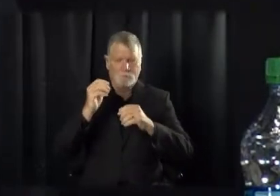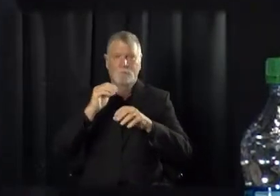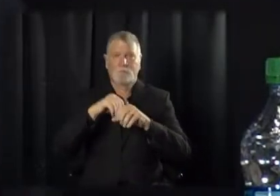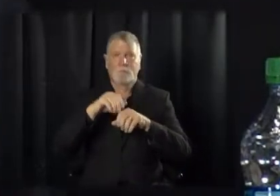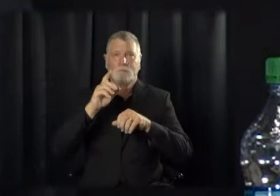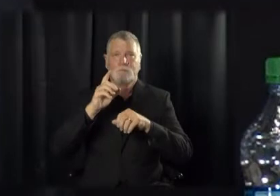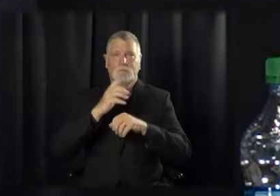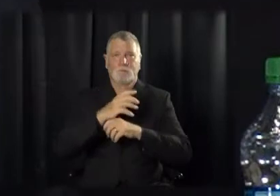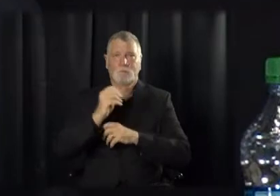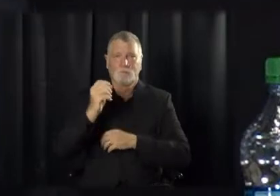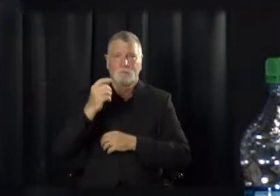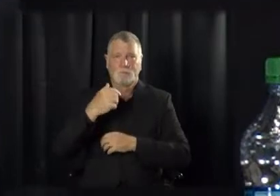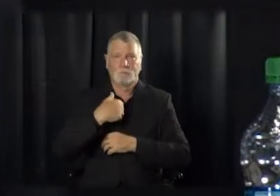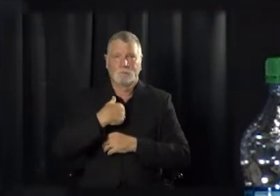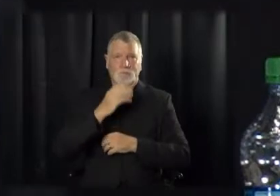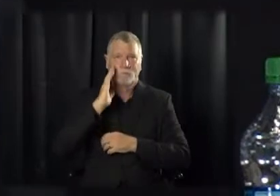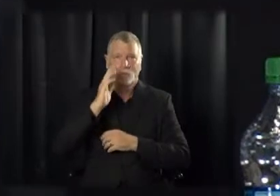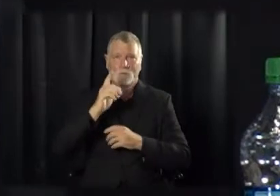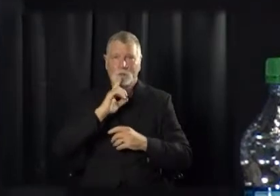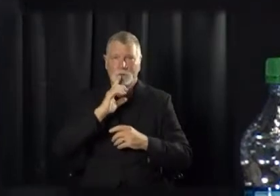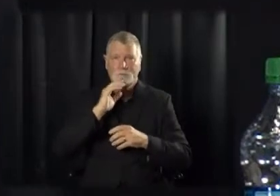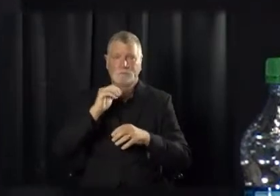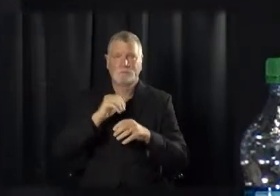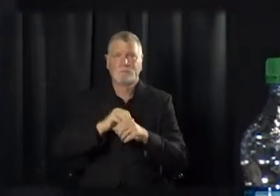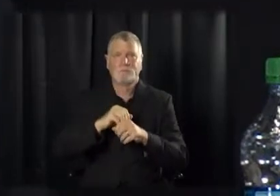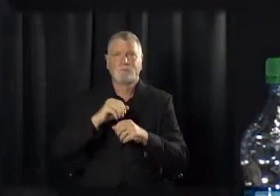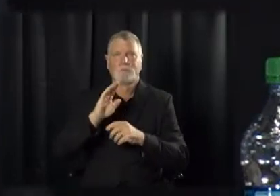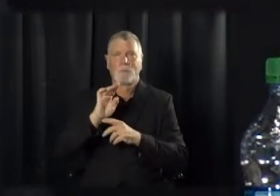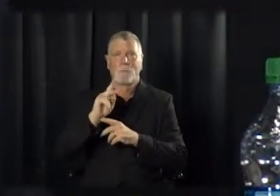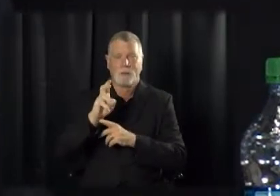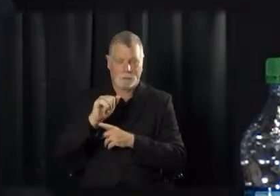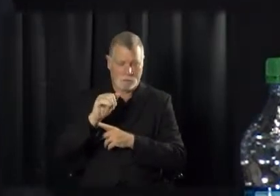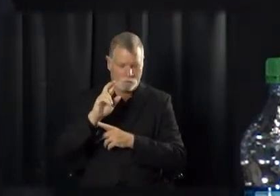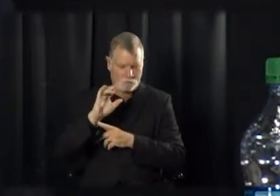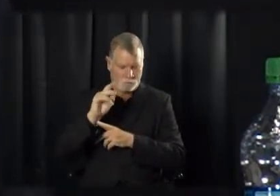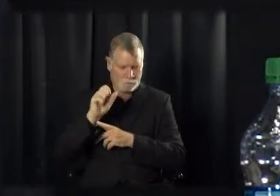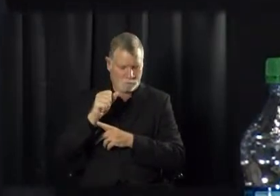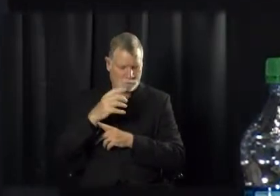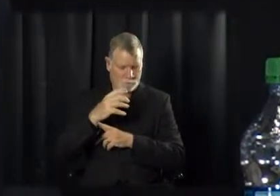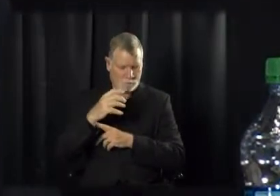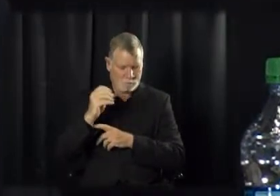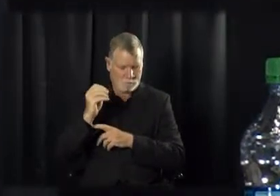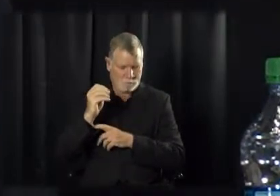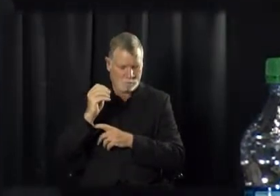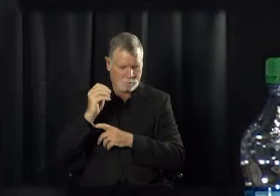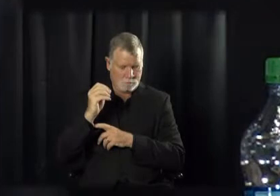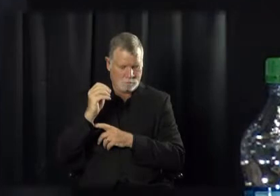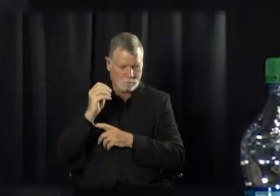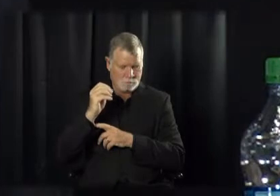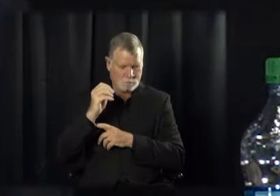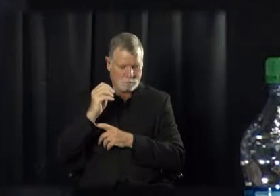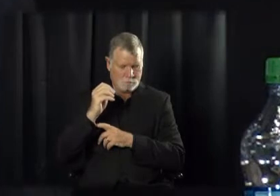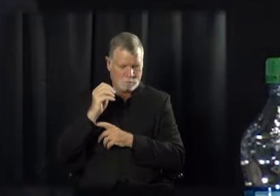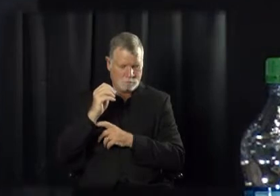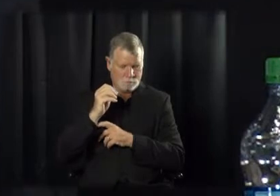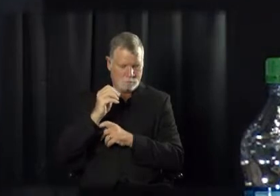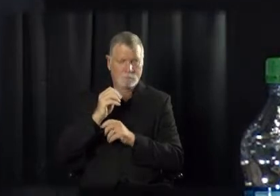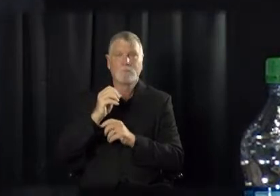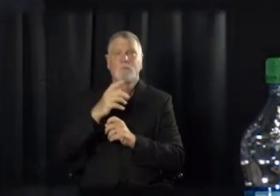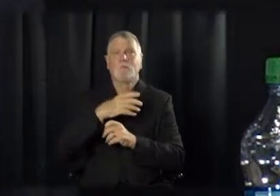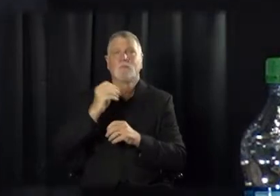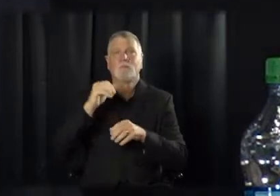or comments. But before we start, I want to note that Dr. Betty Rosa is now with us, and so we have all 7